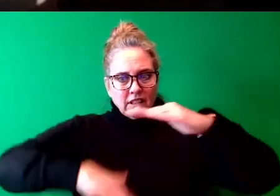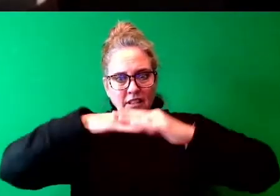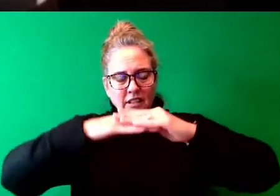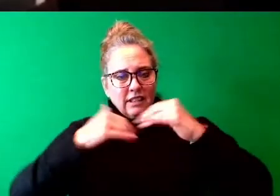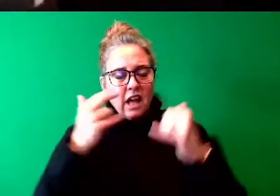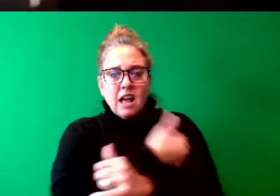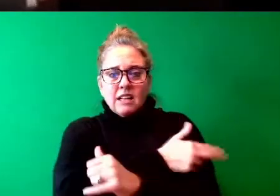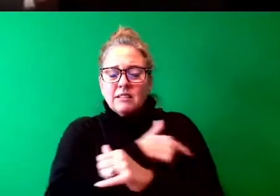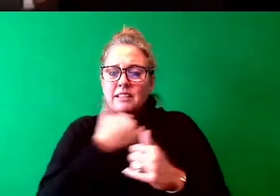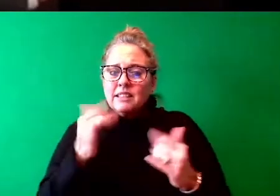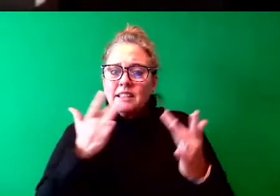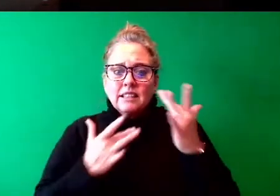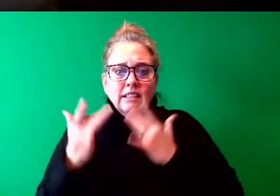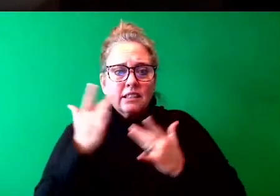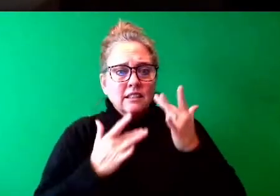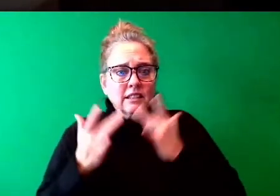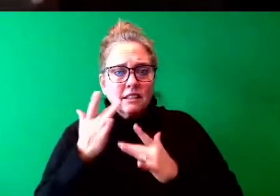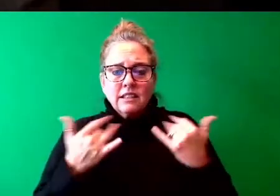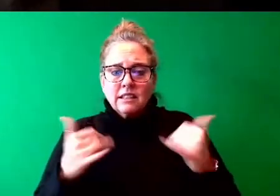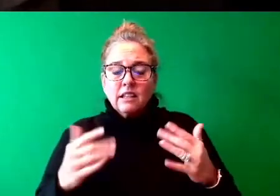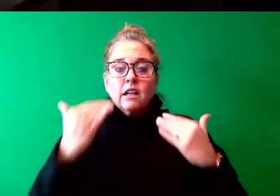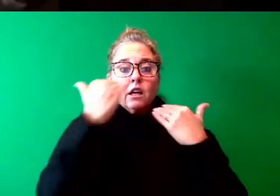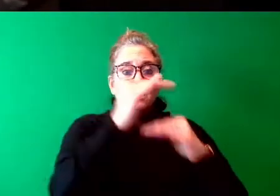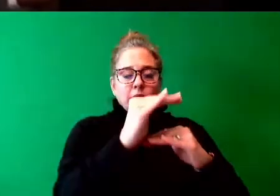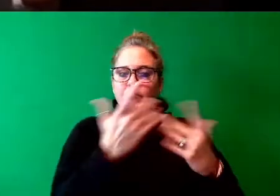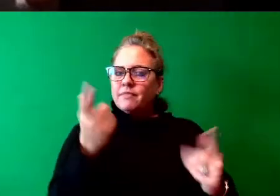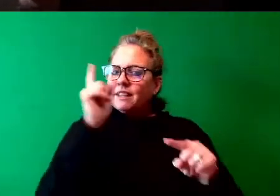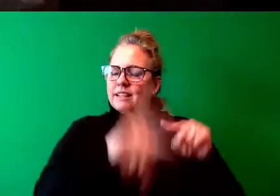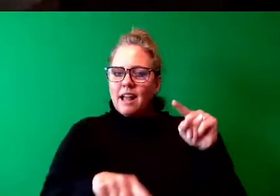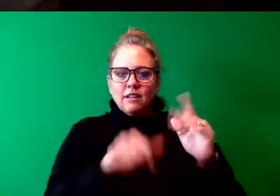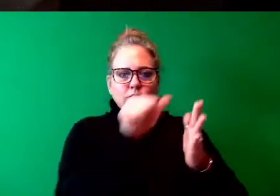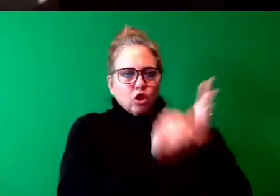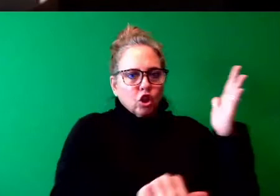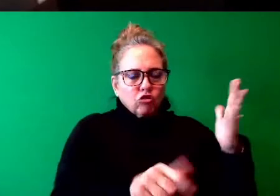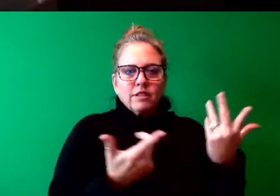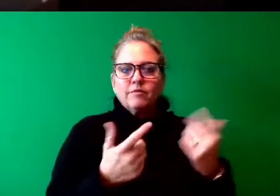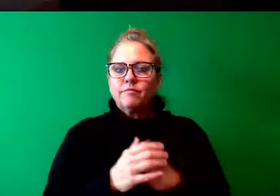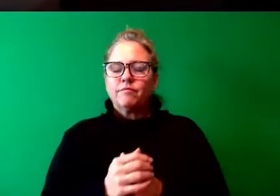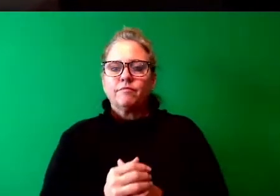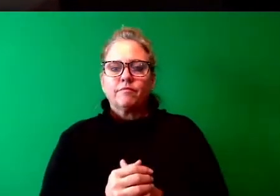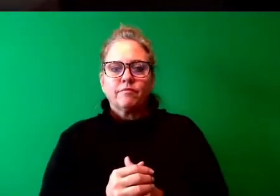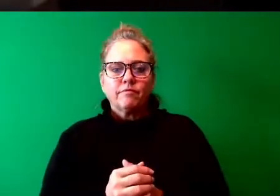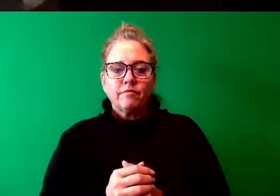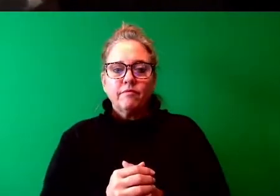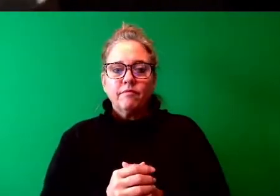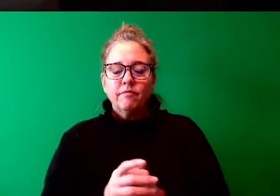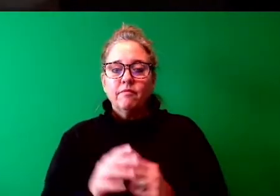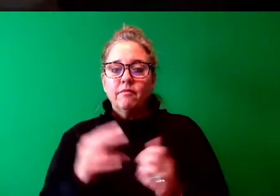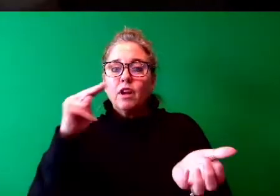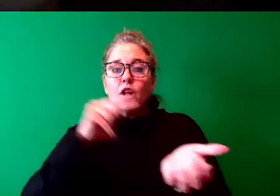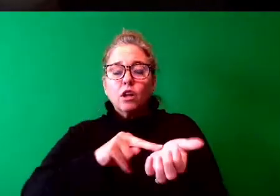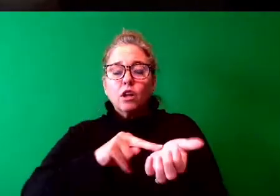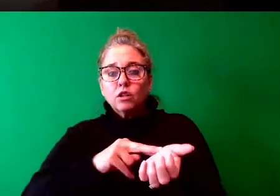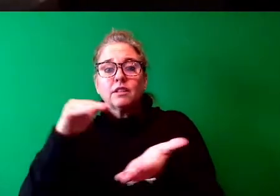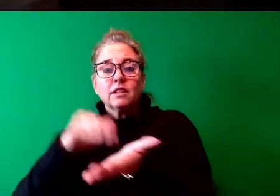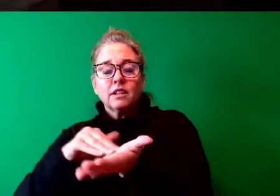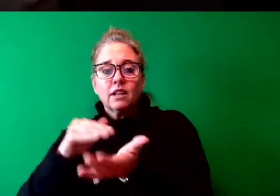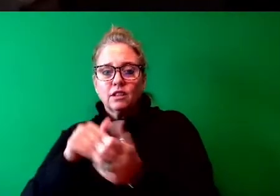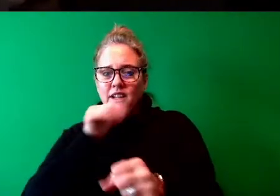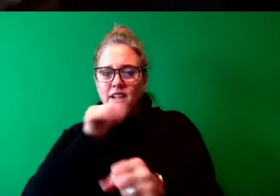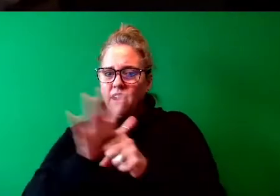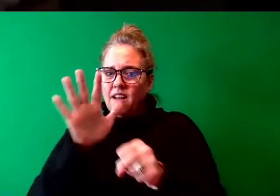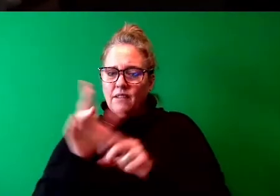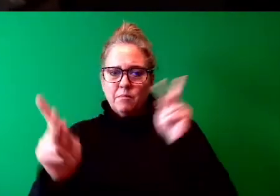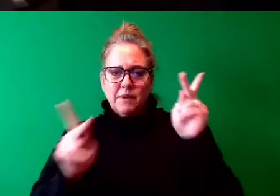capacity is strained. They're limiting adult surgeries and procedures, and they're experiencing resource limitations. That's the specific language that is